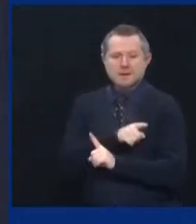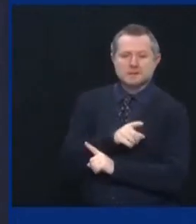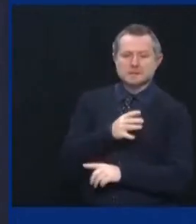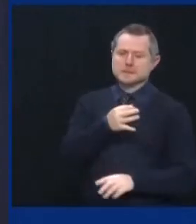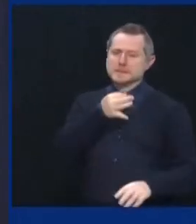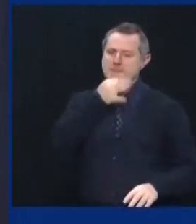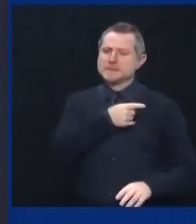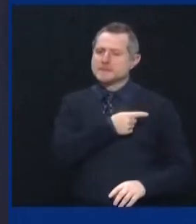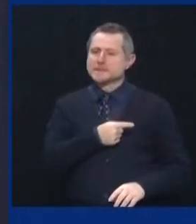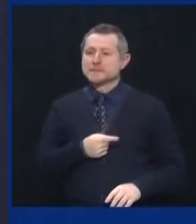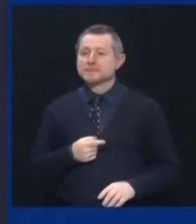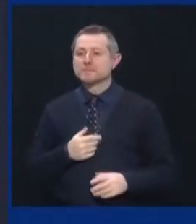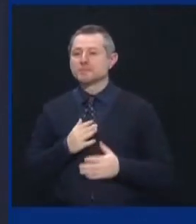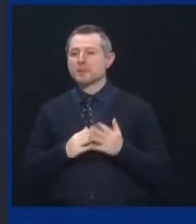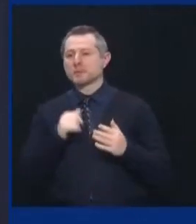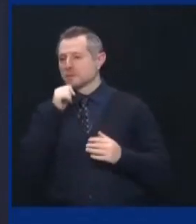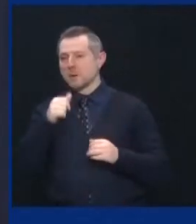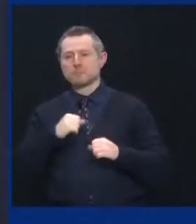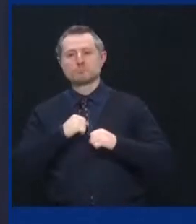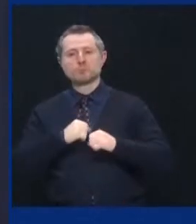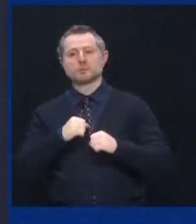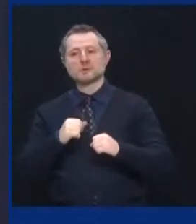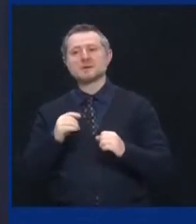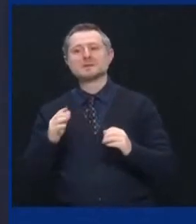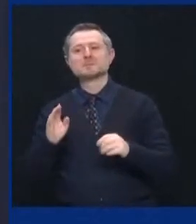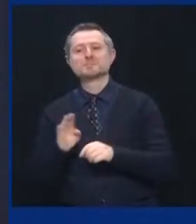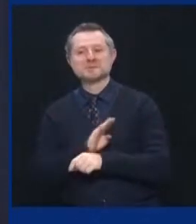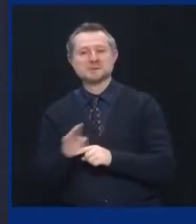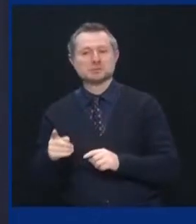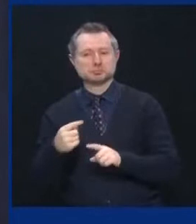protect commercial tenants.